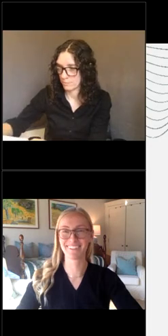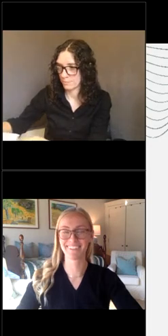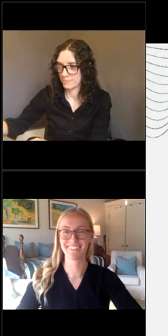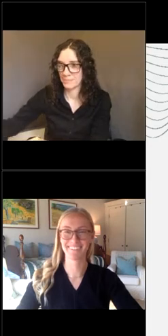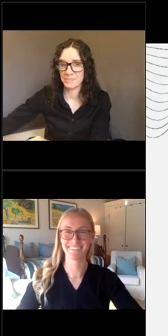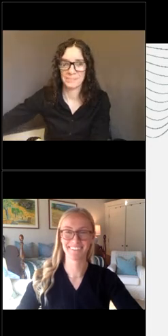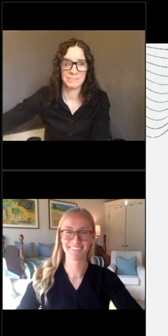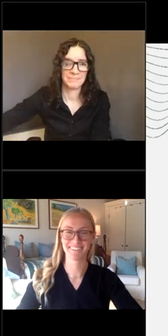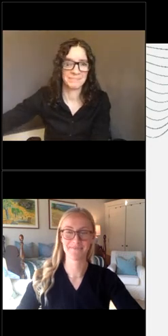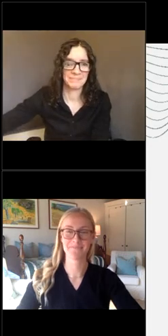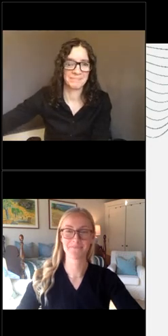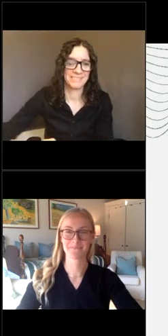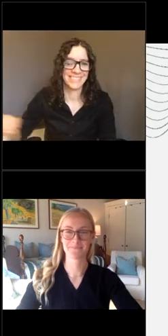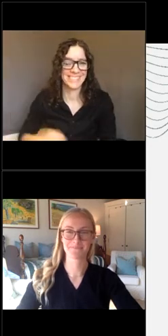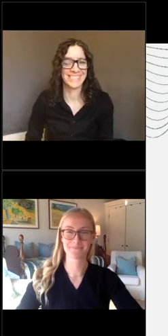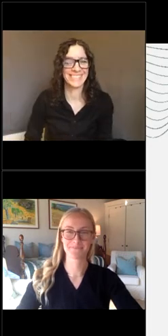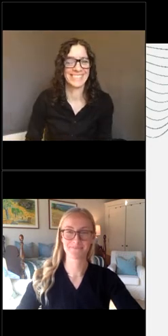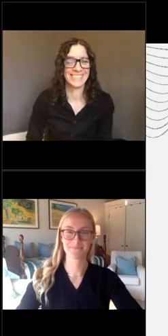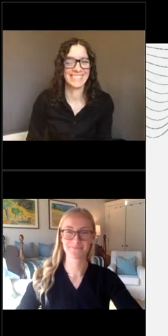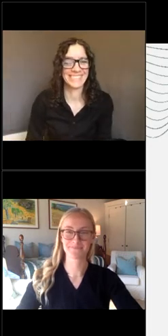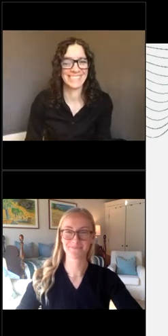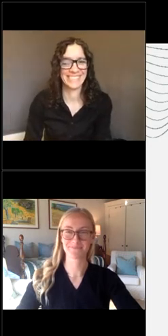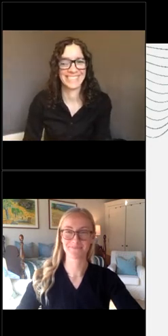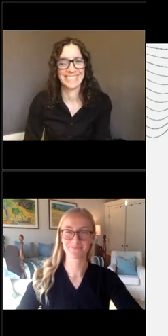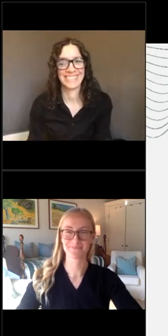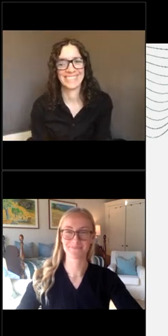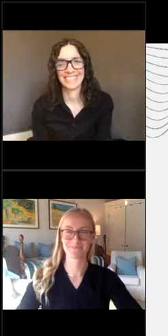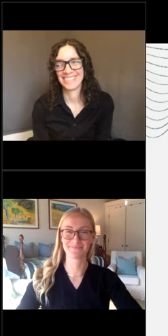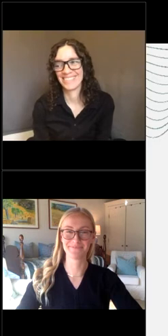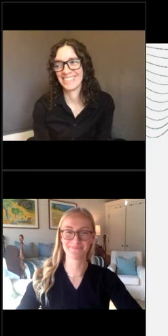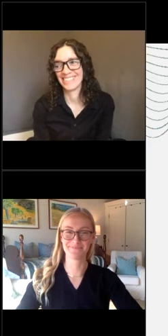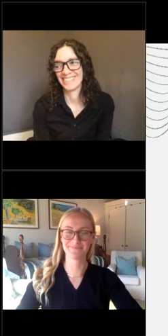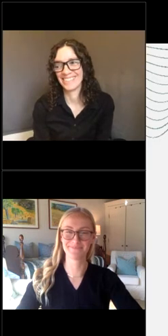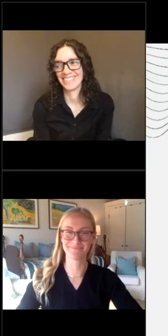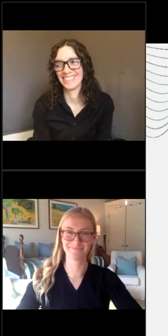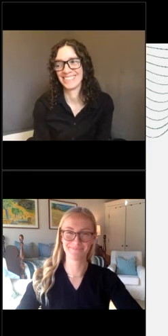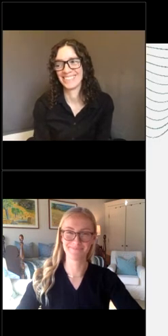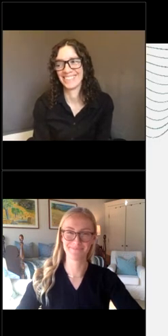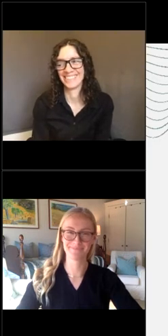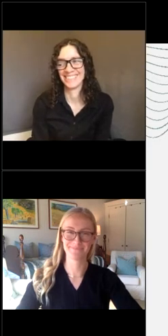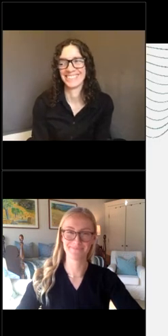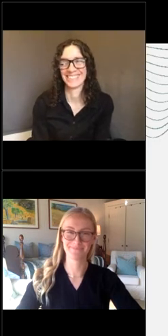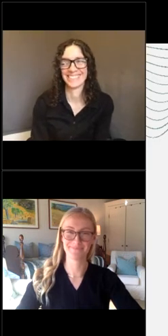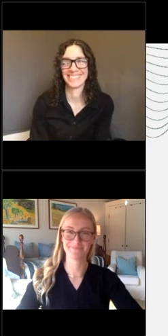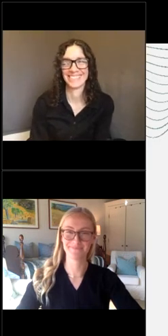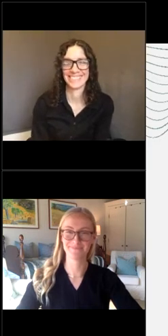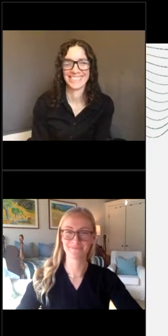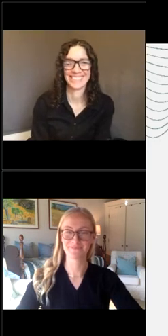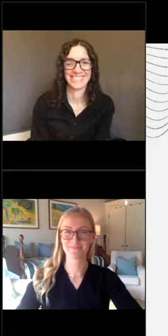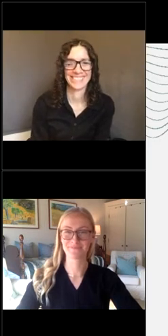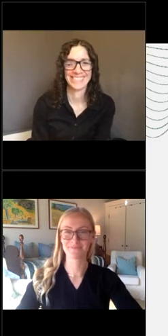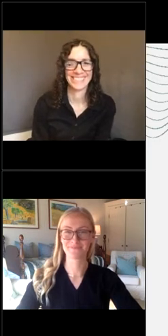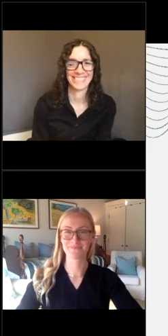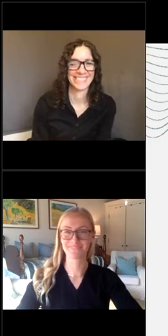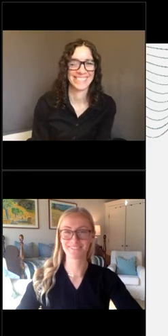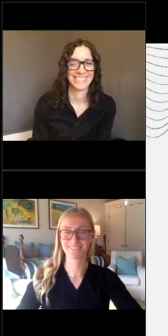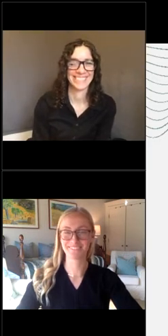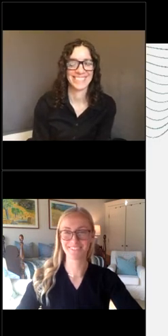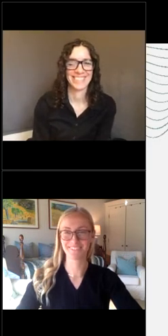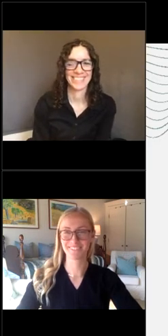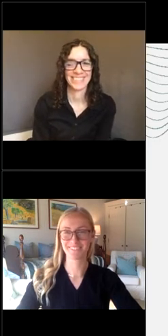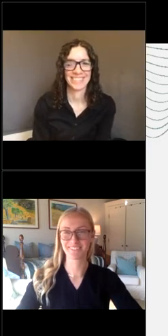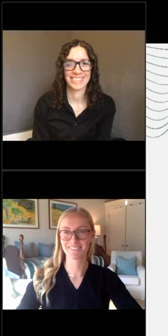that's just fine. A Q is a very unique letter, so we can add it, and